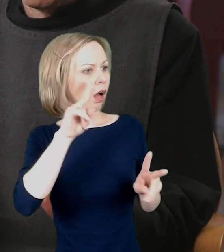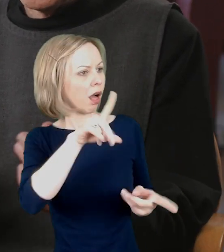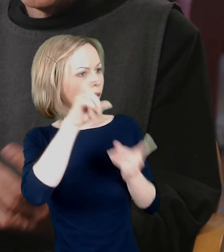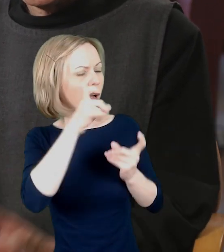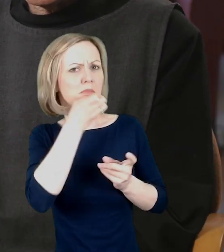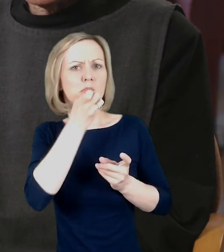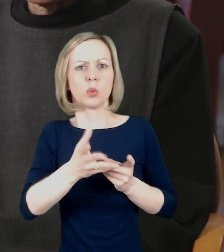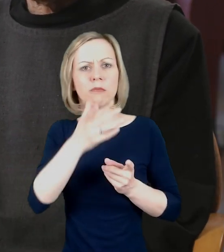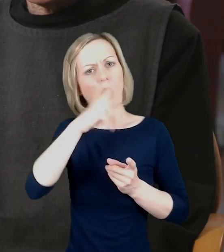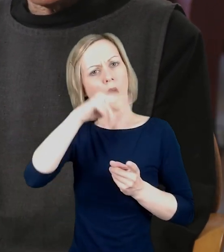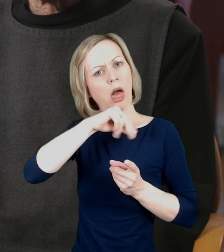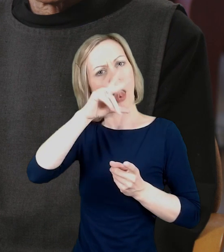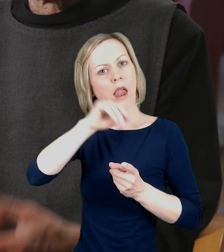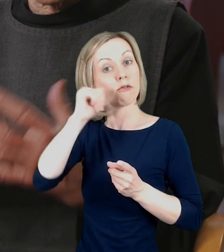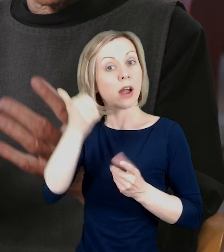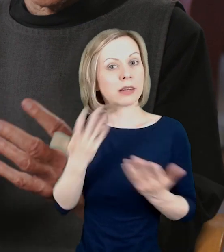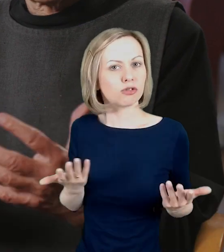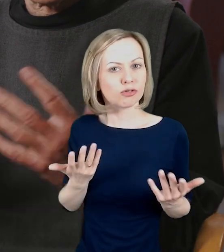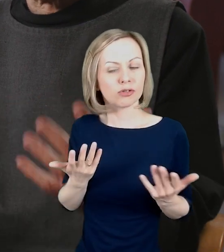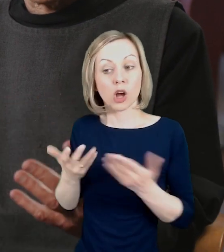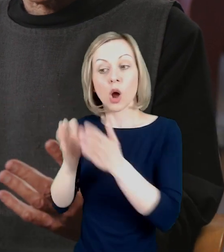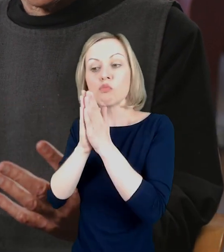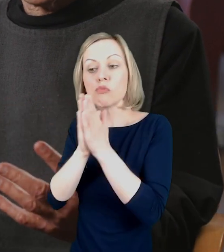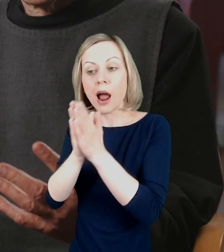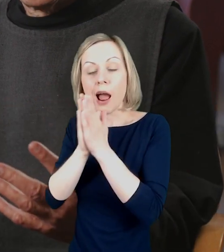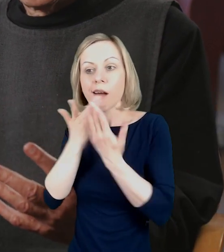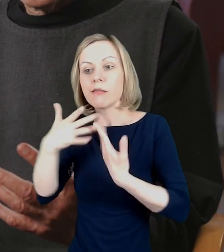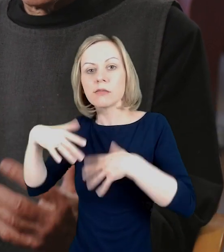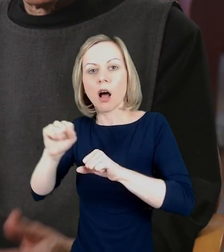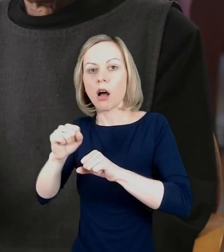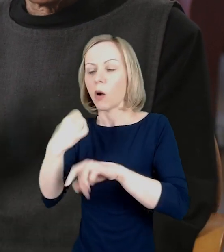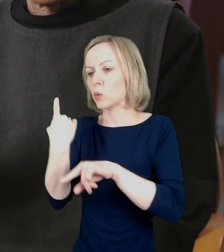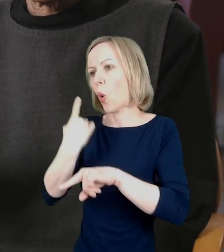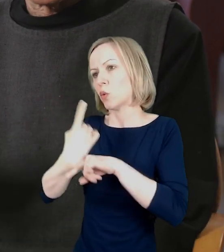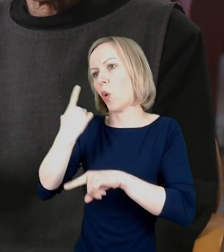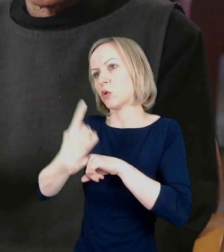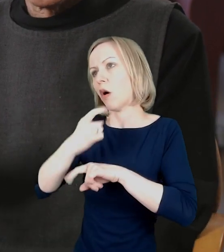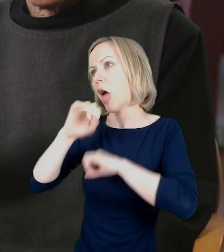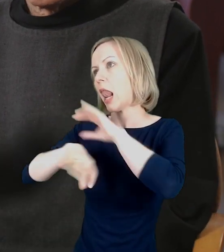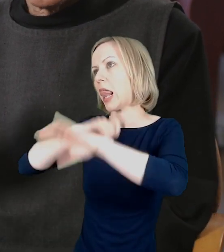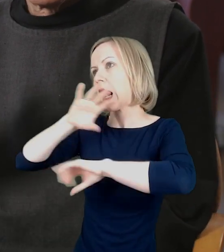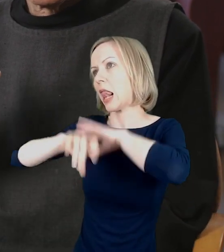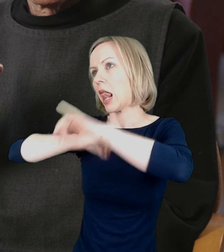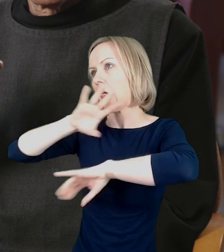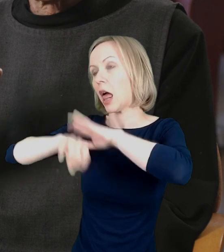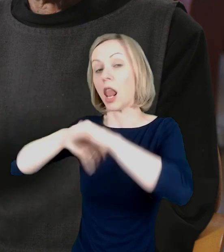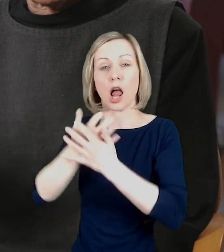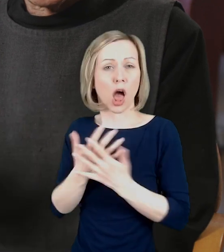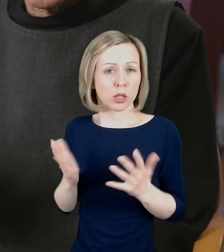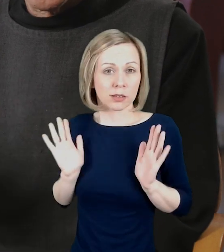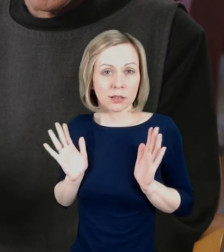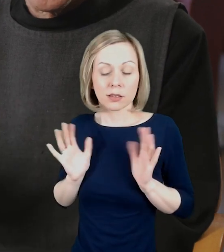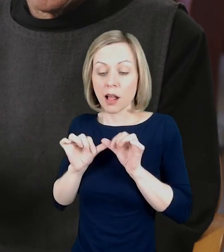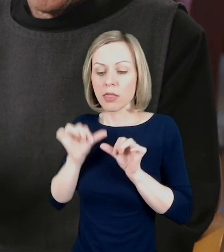beautifully. In prayer, you tend to start talking quite a lot, and then you find that actually it's more